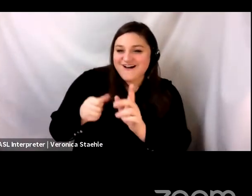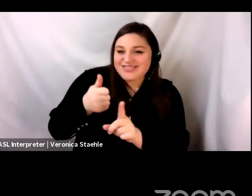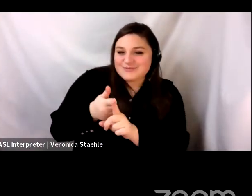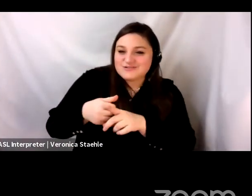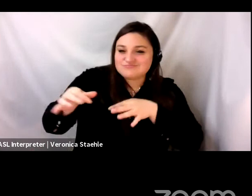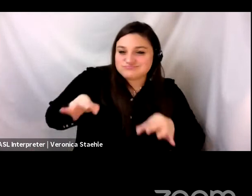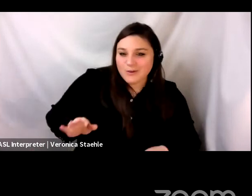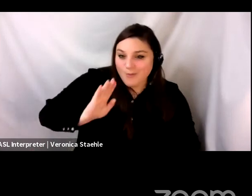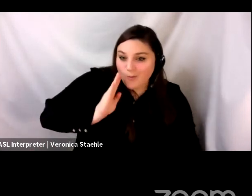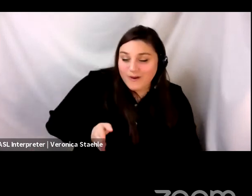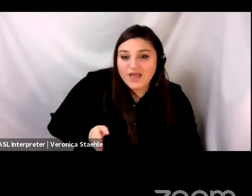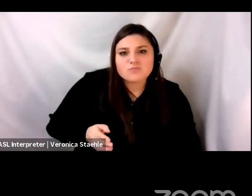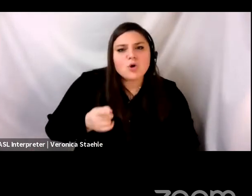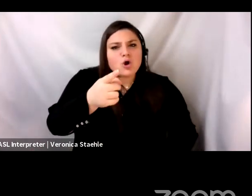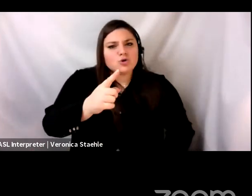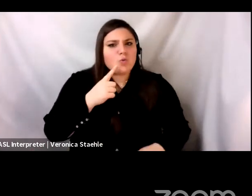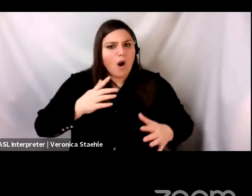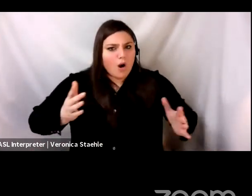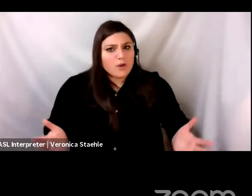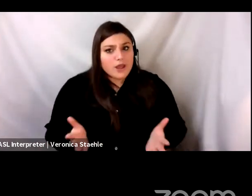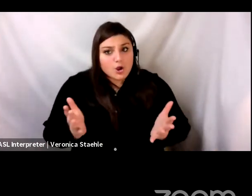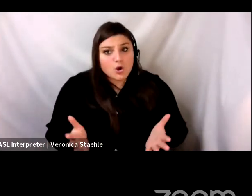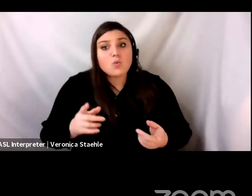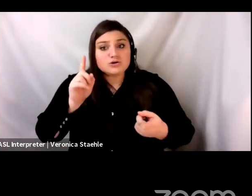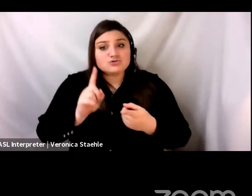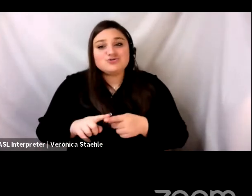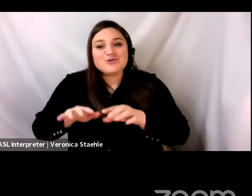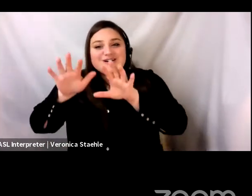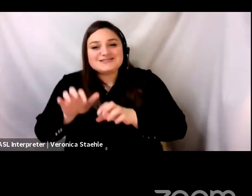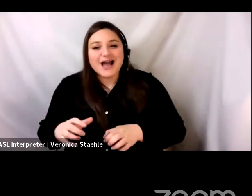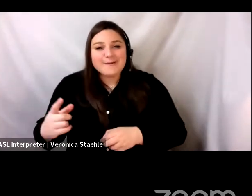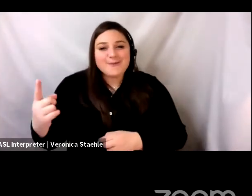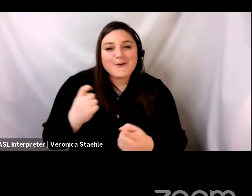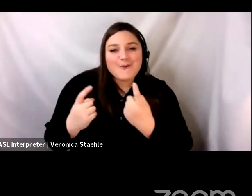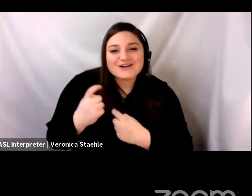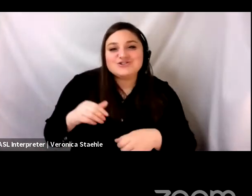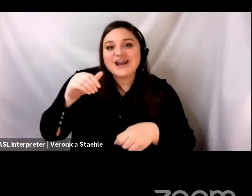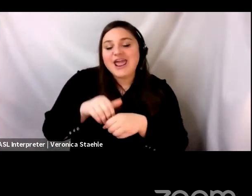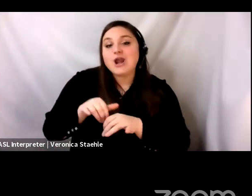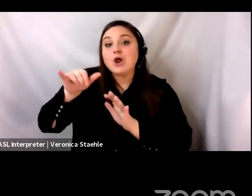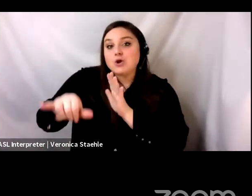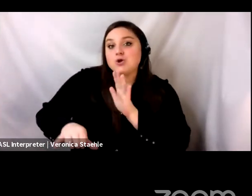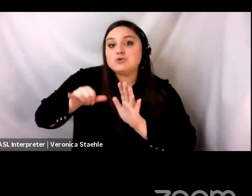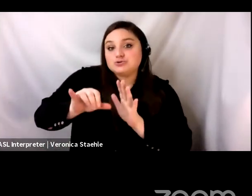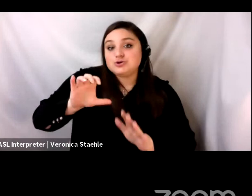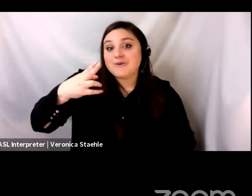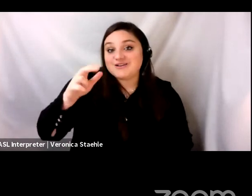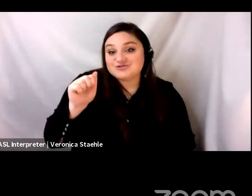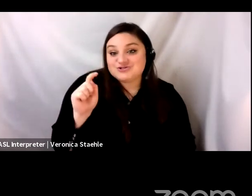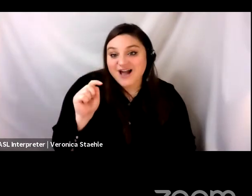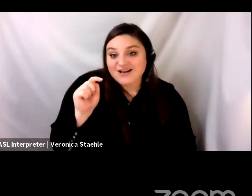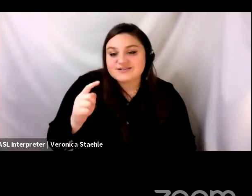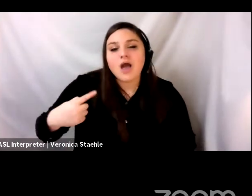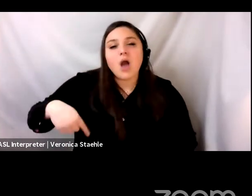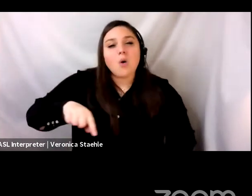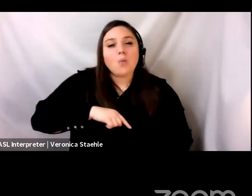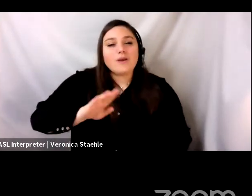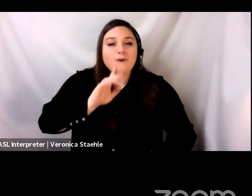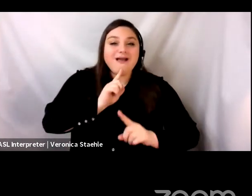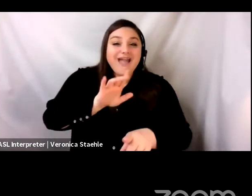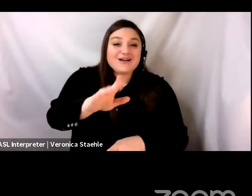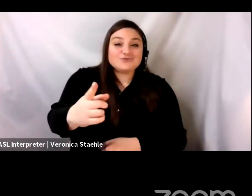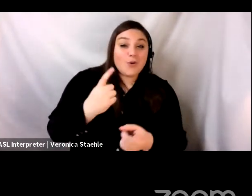your comments and questions in the YouTube chat. We will be gathering questions for the Q&A portion towards the end of today's